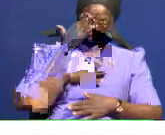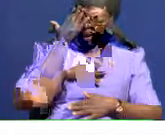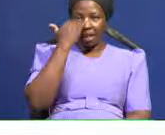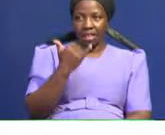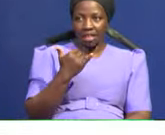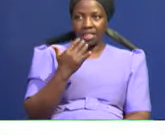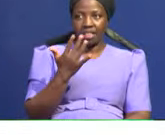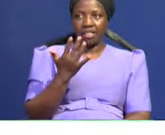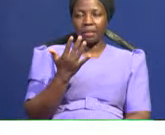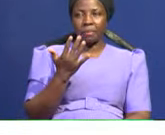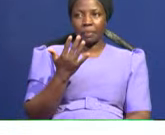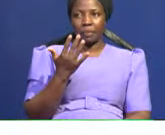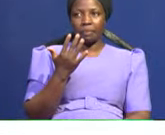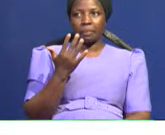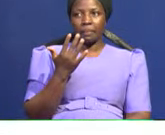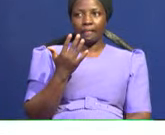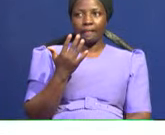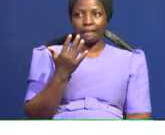Because